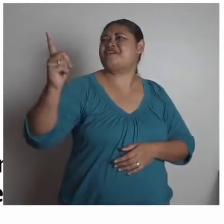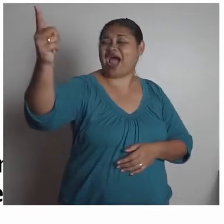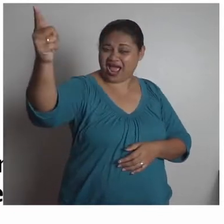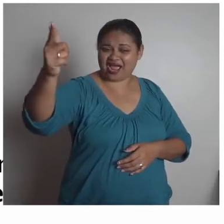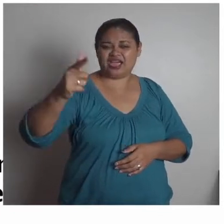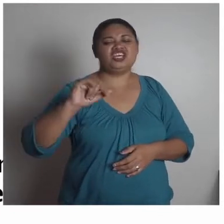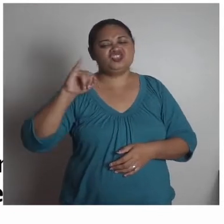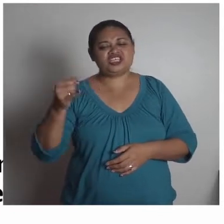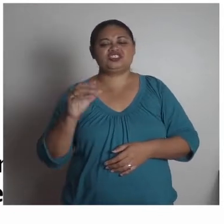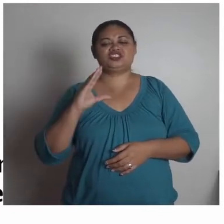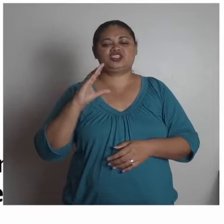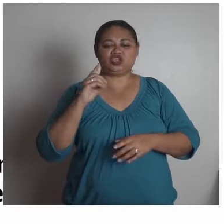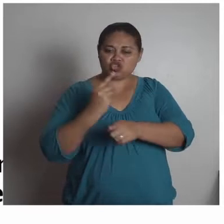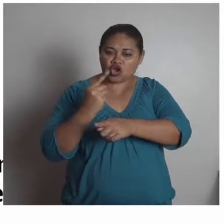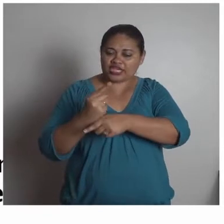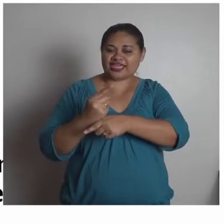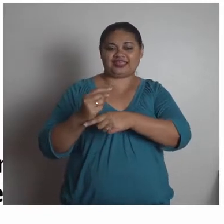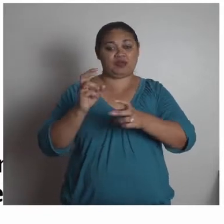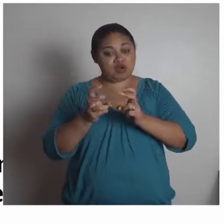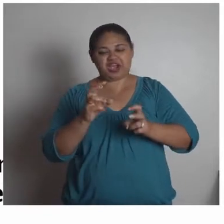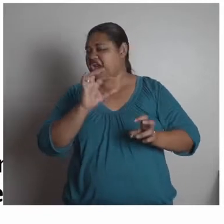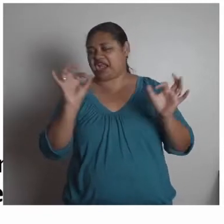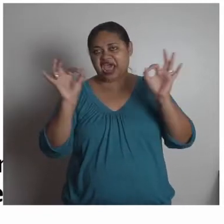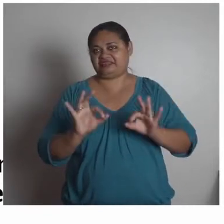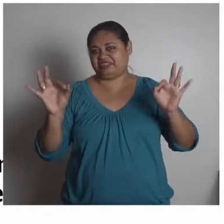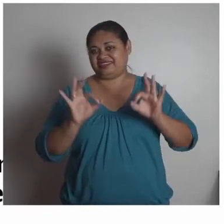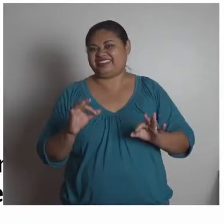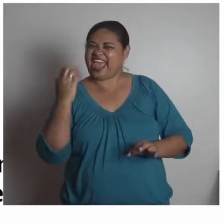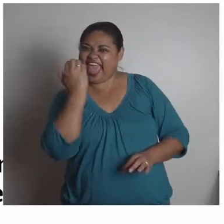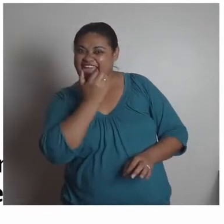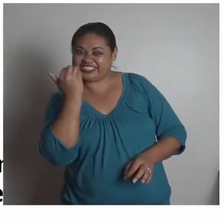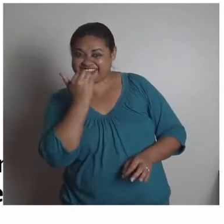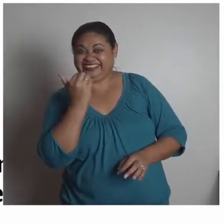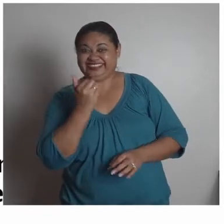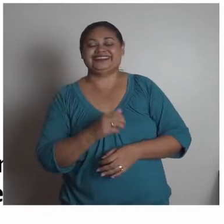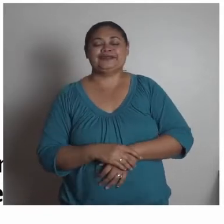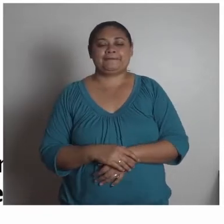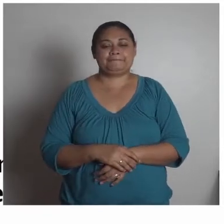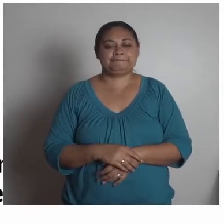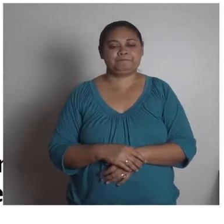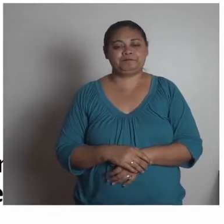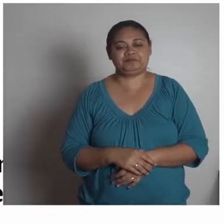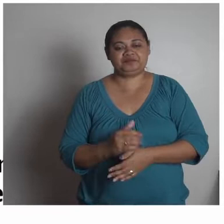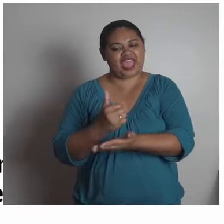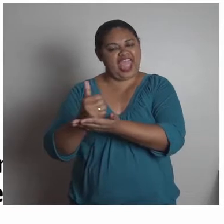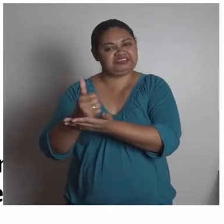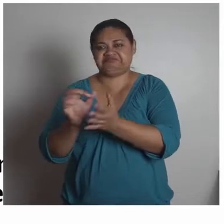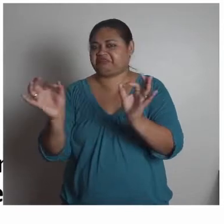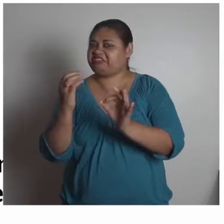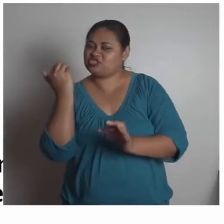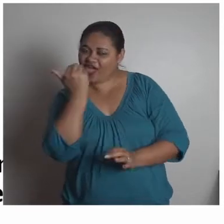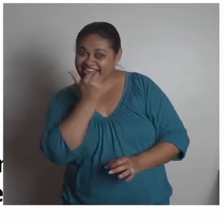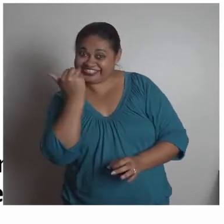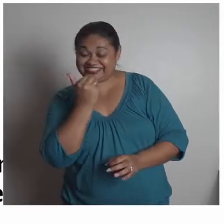programs, because it's so far away that it's just talking at a problem. It's not actually doing anything about it. And